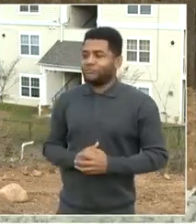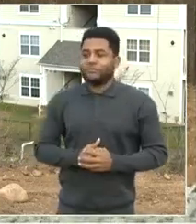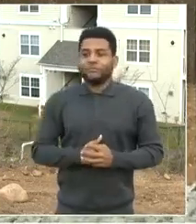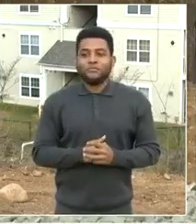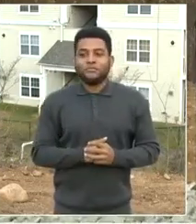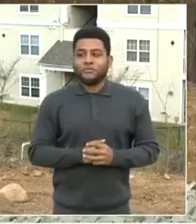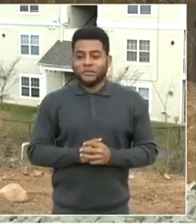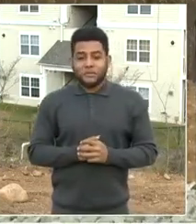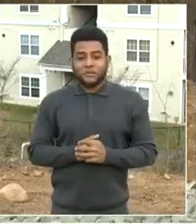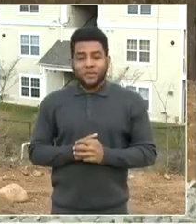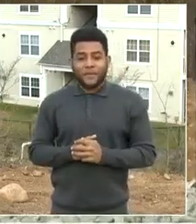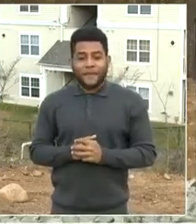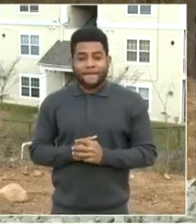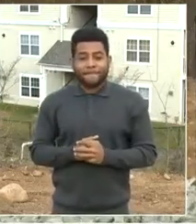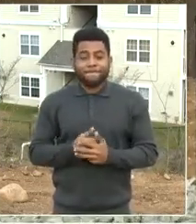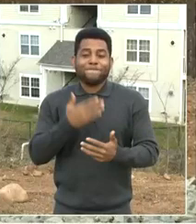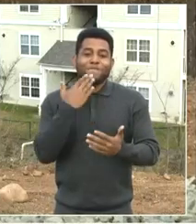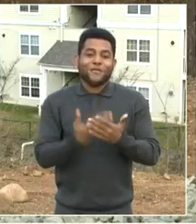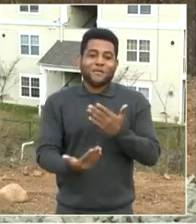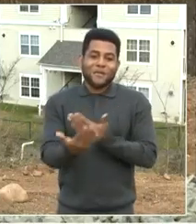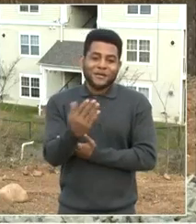Good morning. Good morning. Thank you, Madam Mayor.